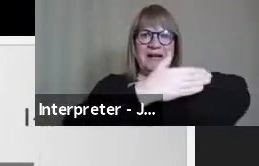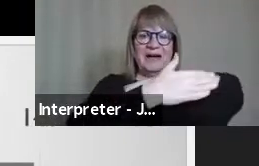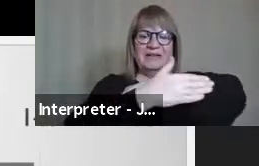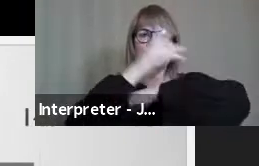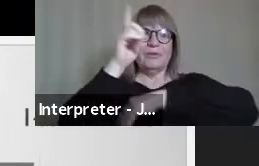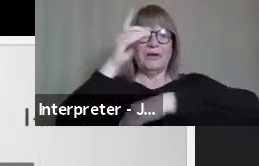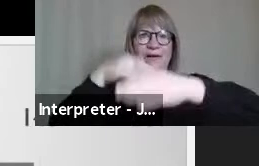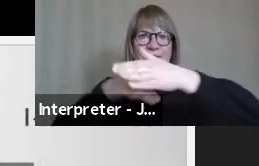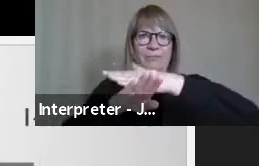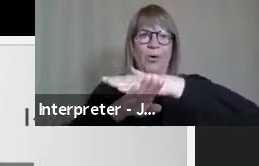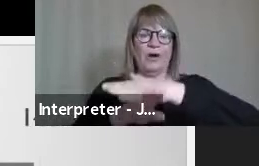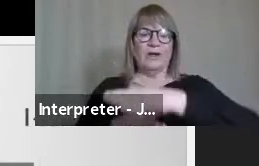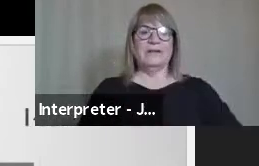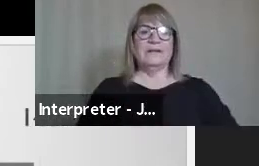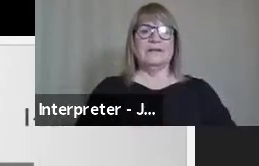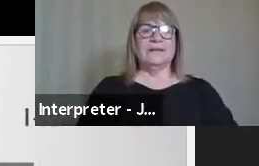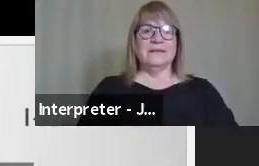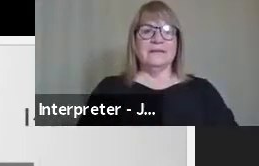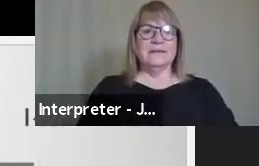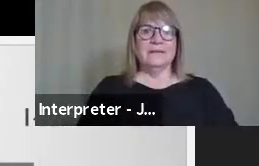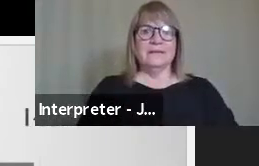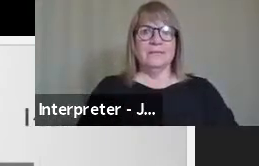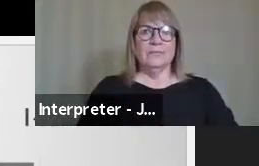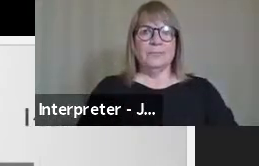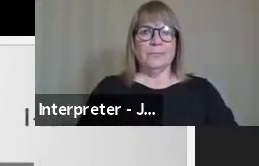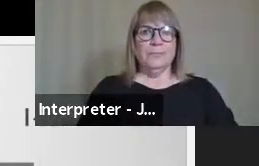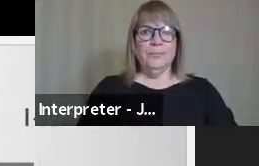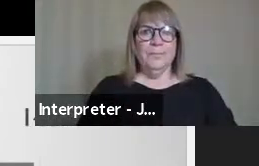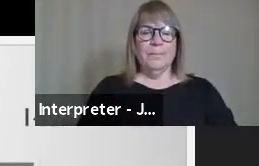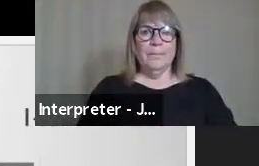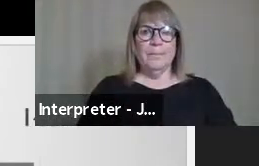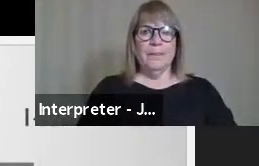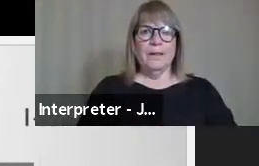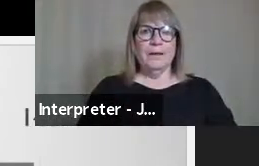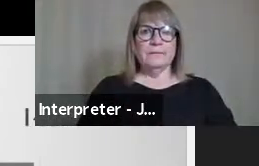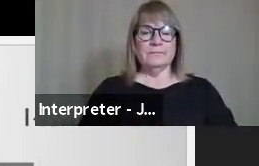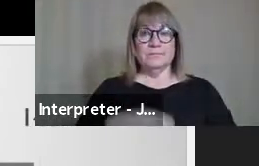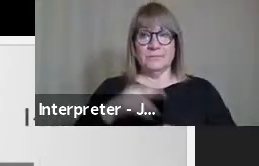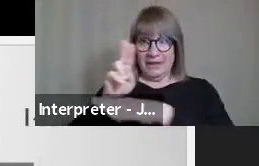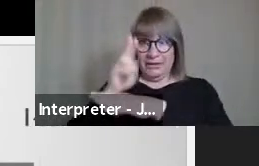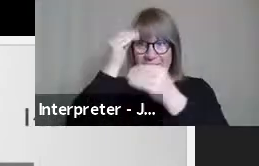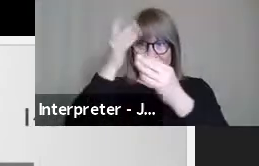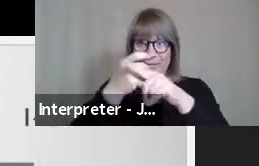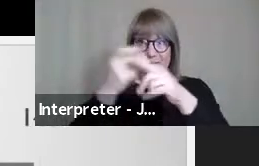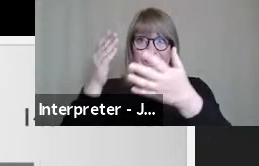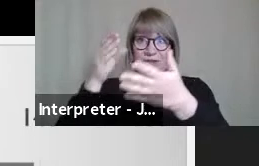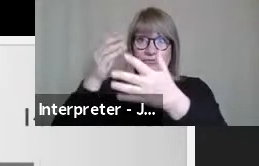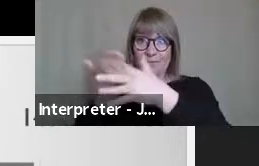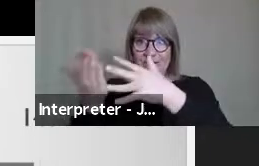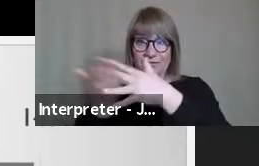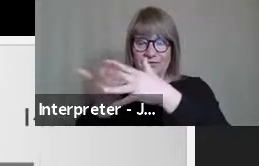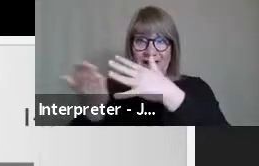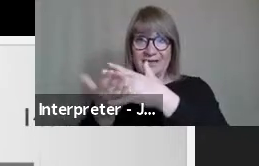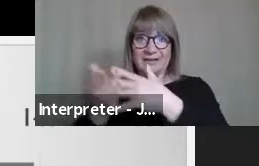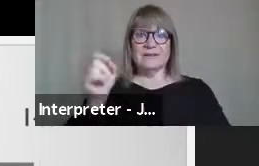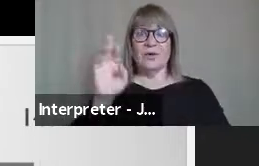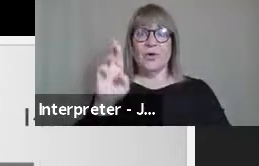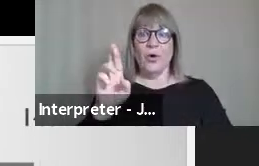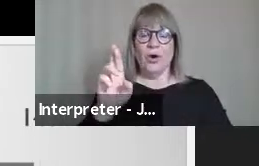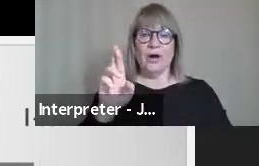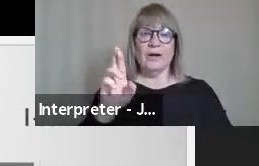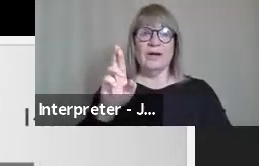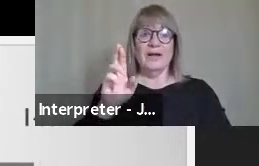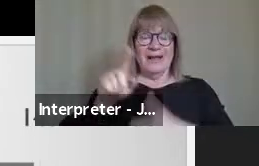in their um folder or i used or i classified their surname by ethnic